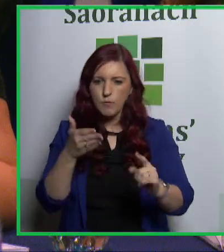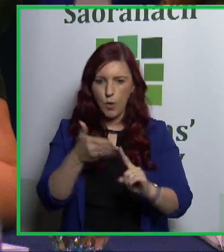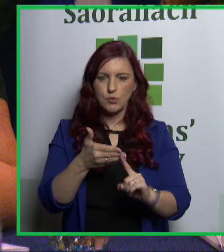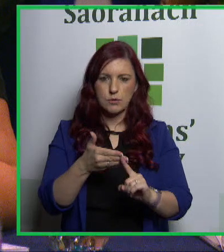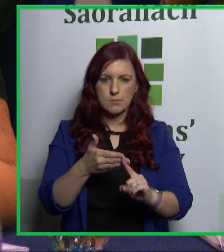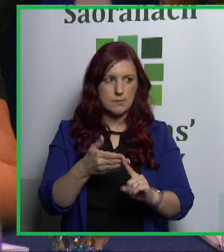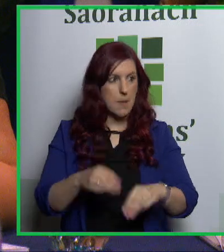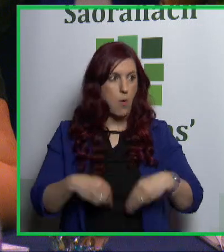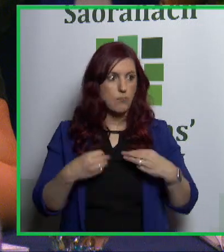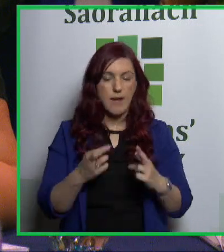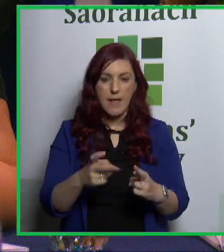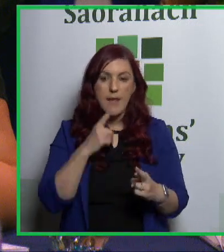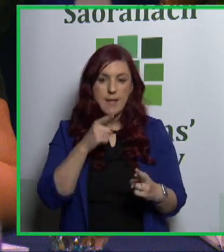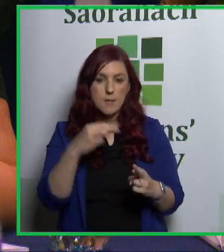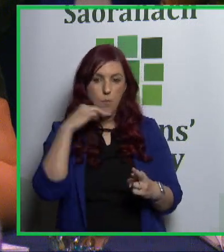in recovery who support them.